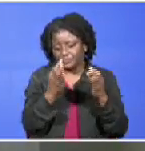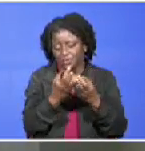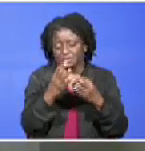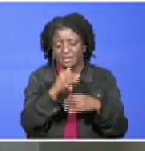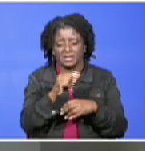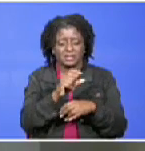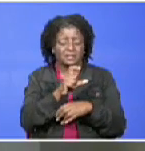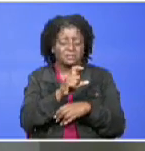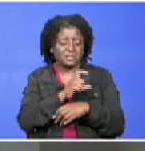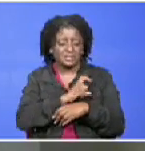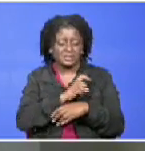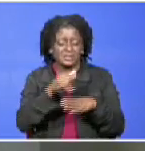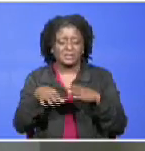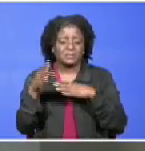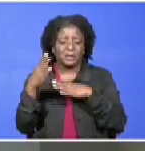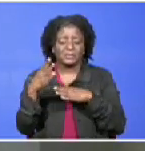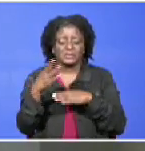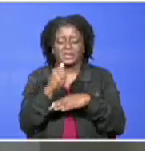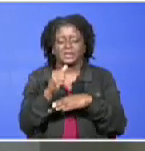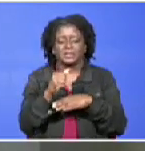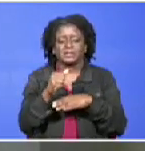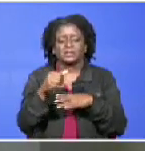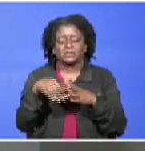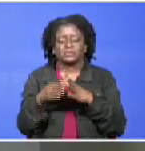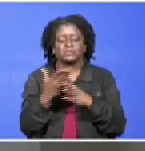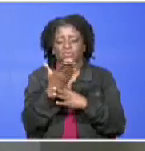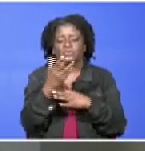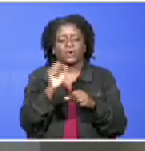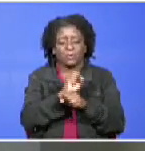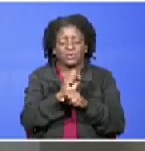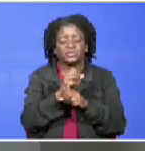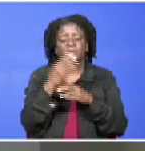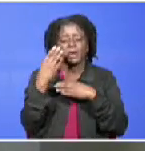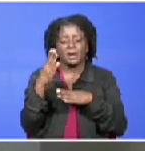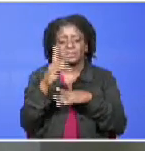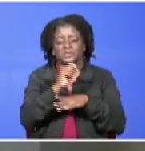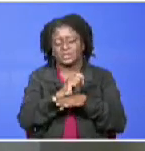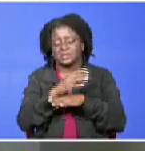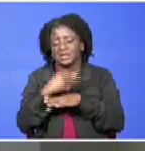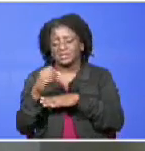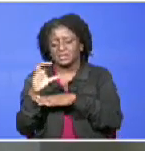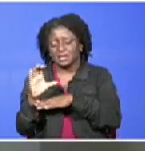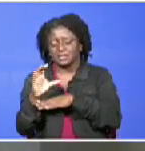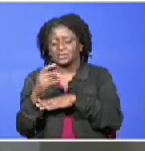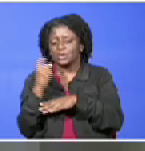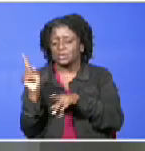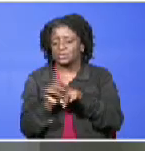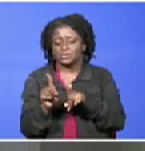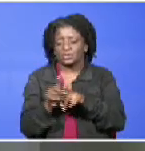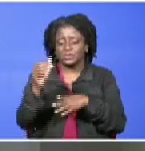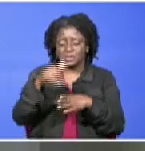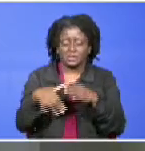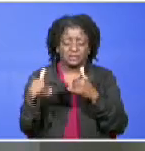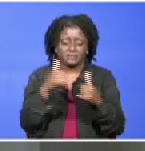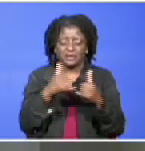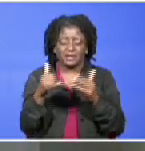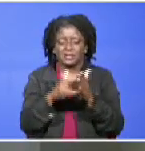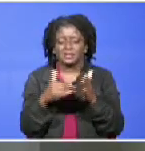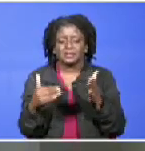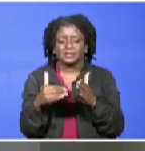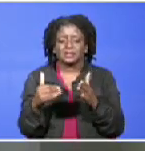Operation Turks and Caicos, Bahamas Turks and Caicos, which is also involved in the fight